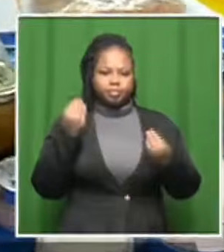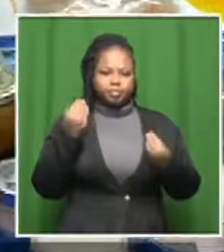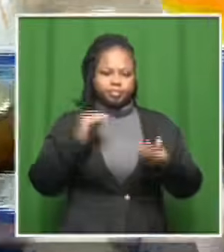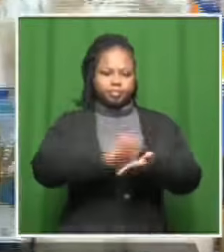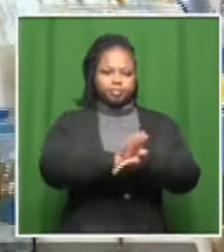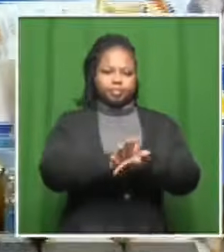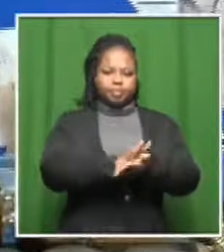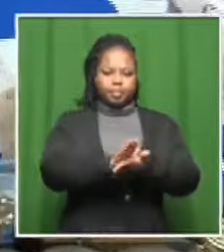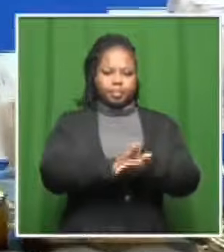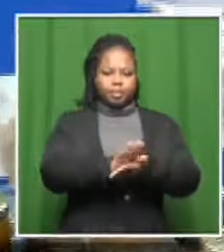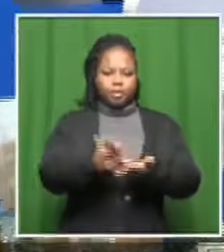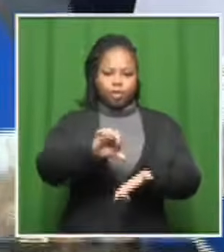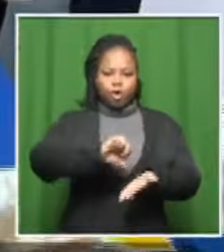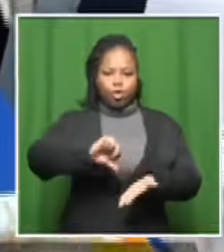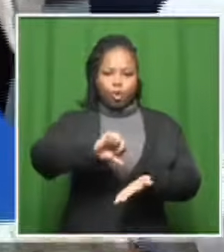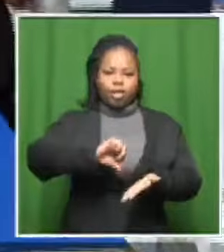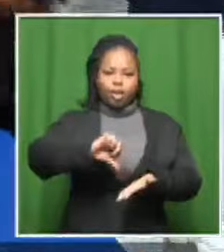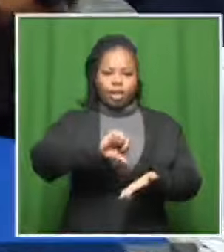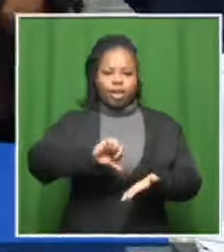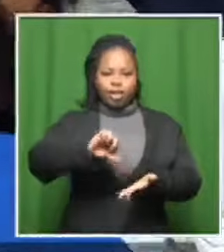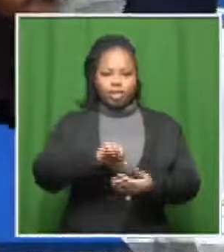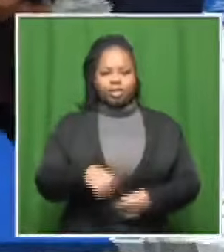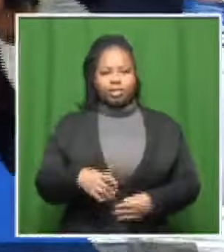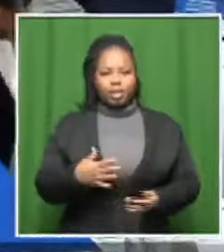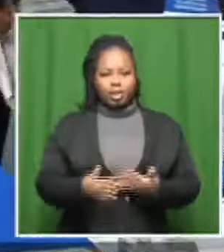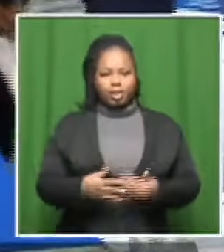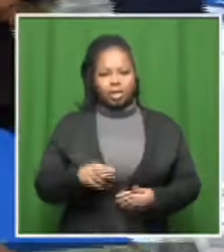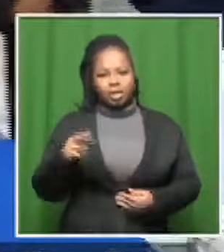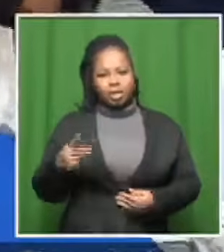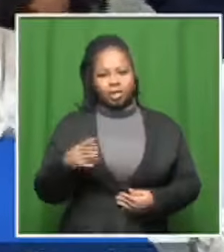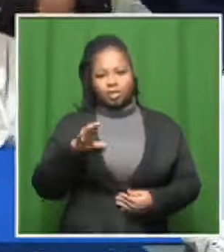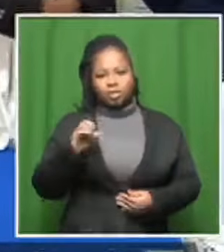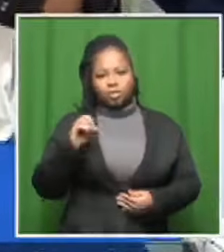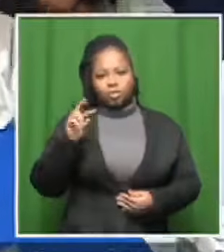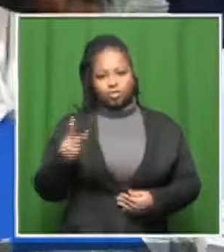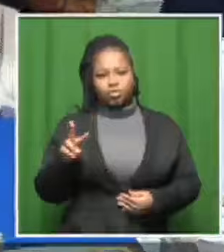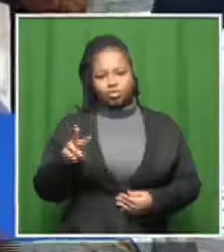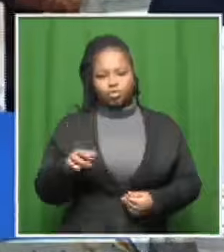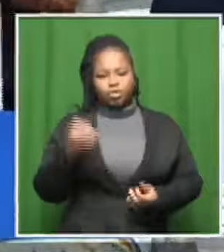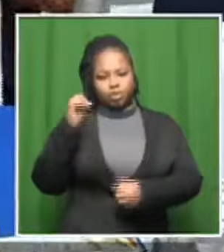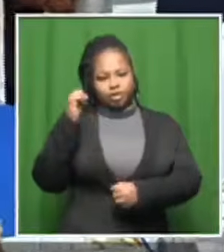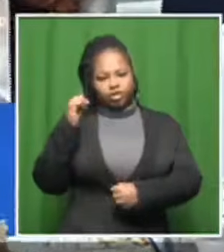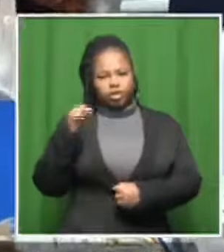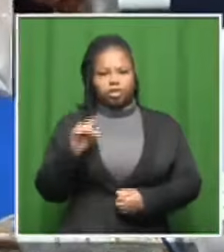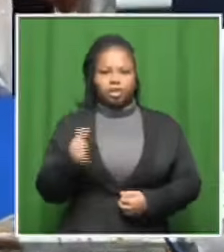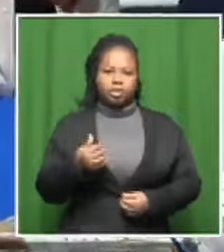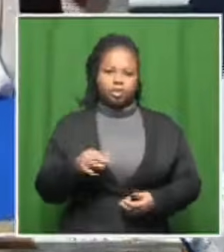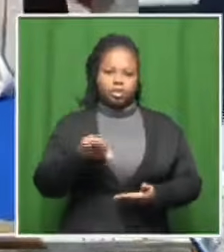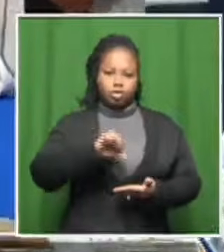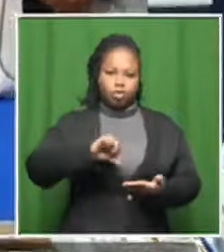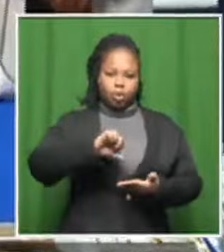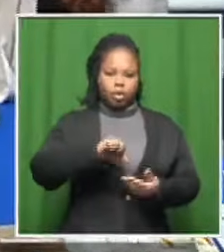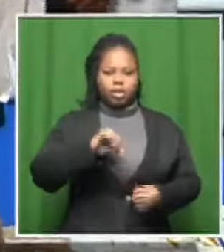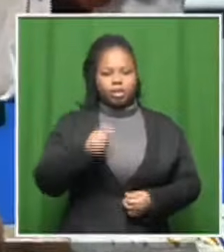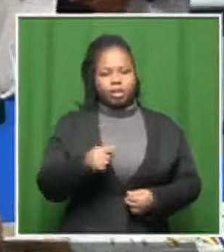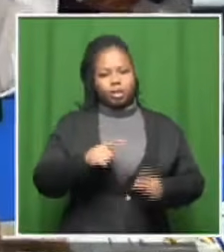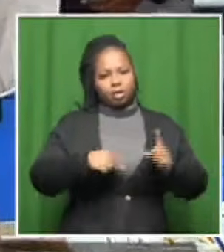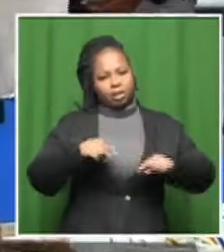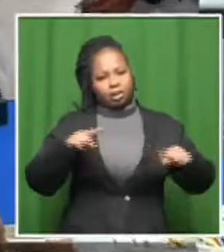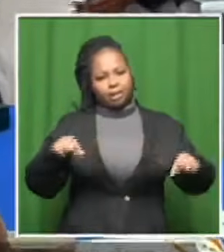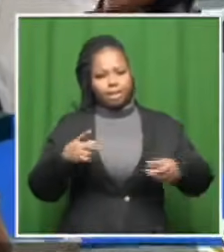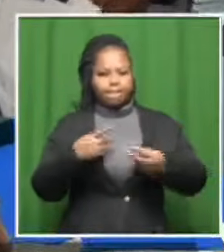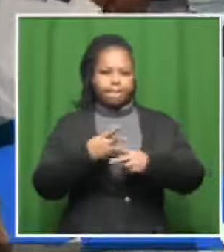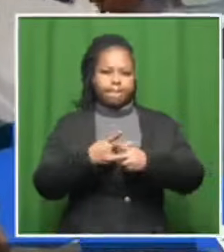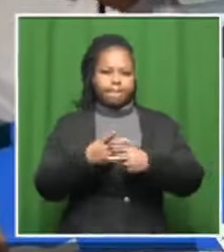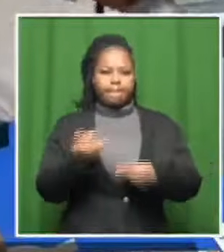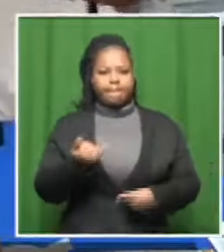oil, any other oil through CO2 critical machine. From there, we are then able to produce various products like